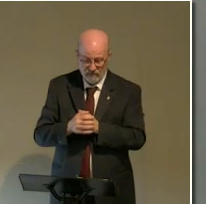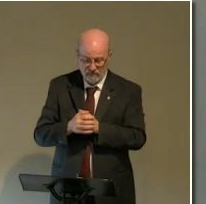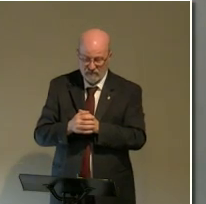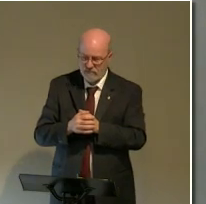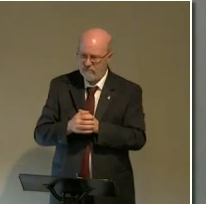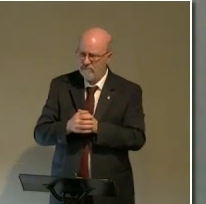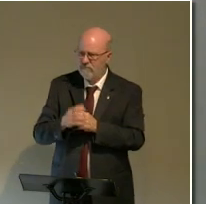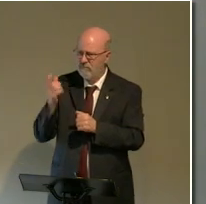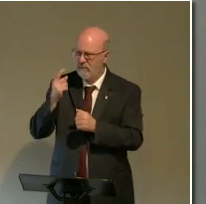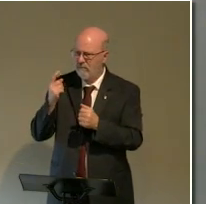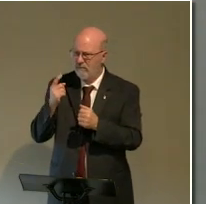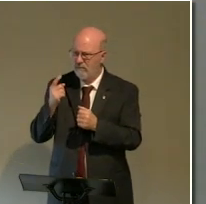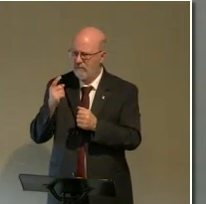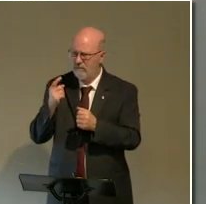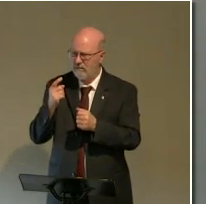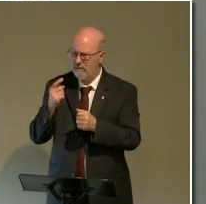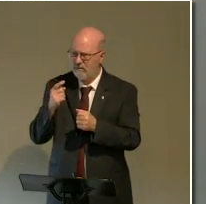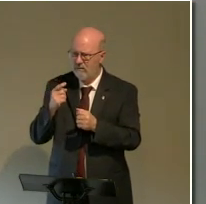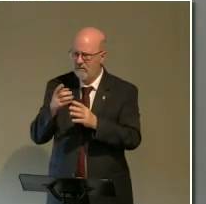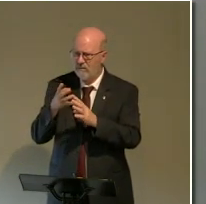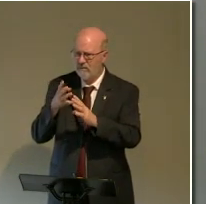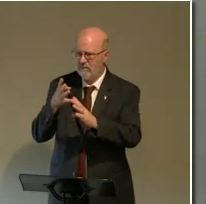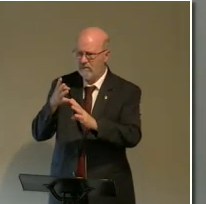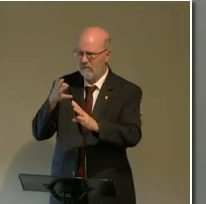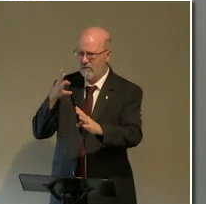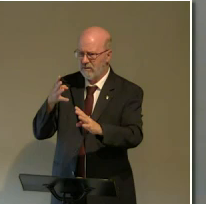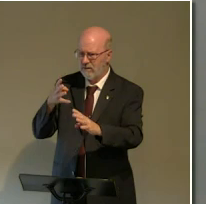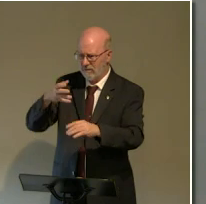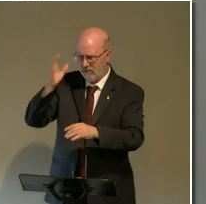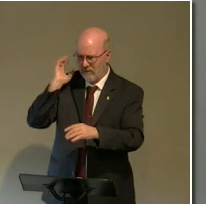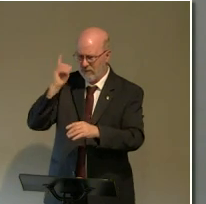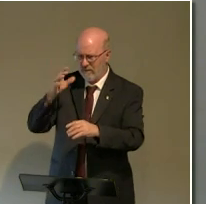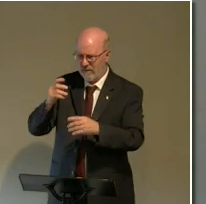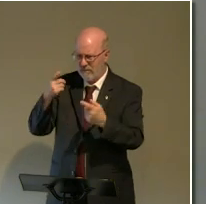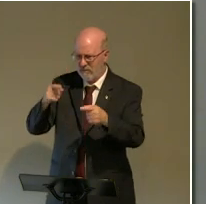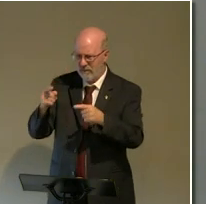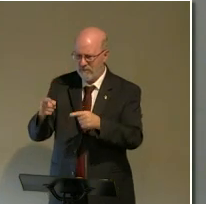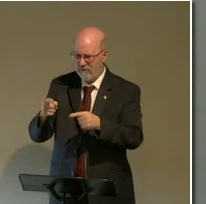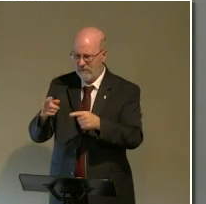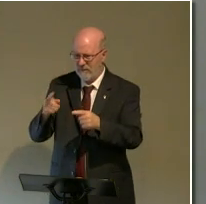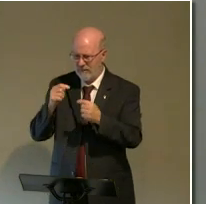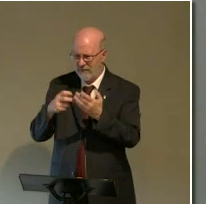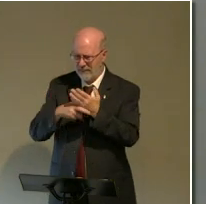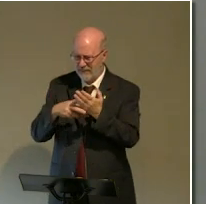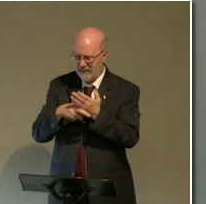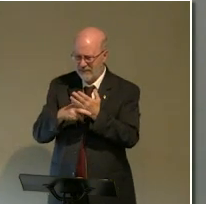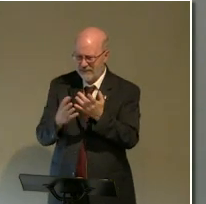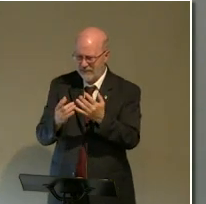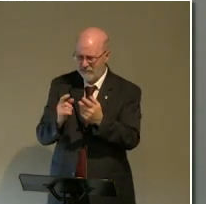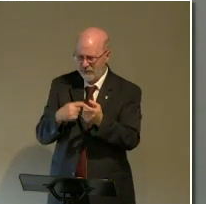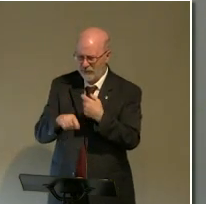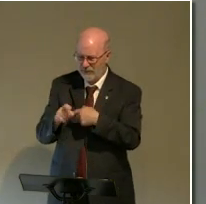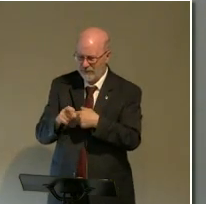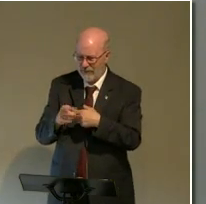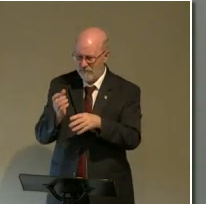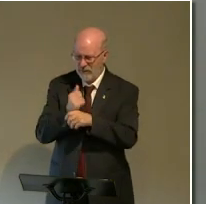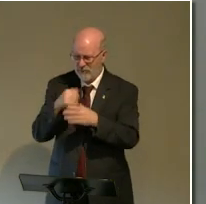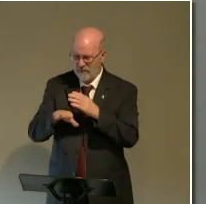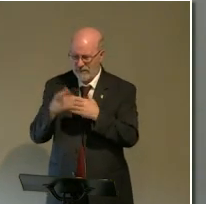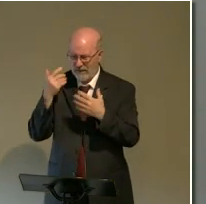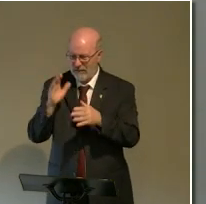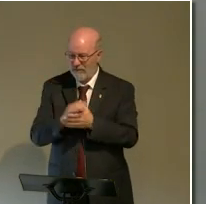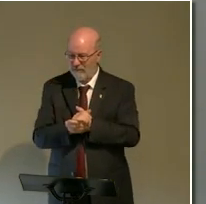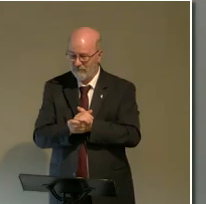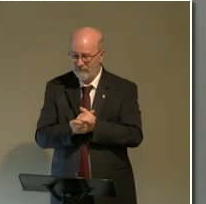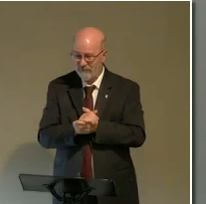I wonder how that went. Was it like a lineup to the lion's den, or what was going on? You had to take a ticket and wait your turn. We'll get you in there. I don't know,